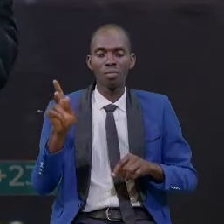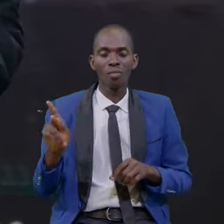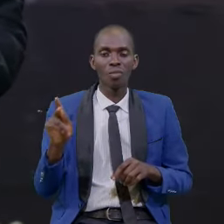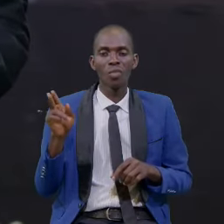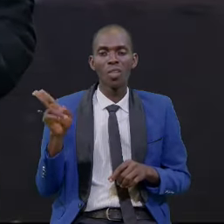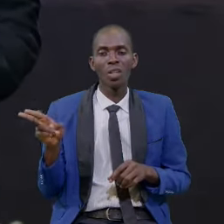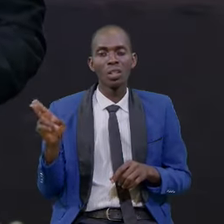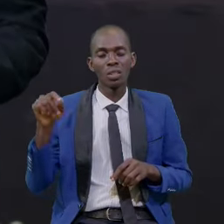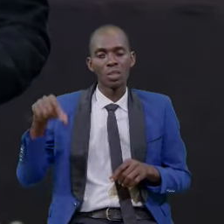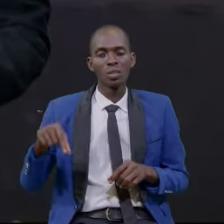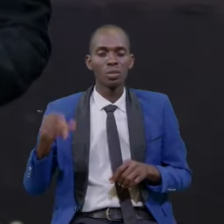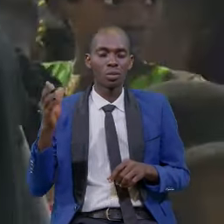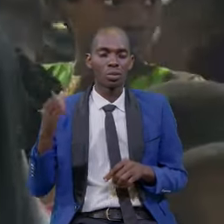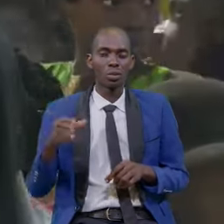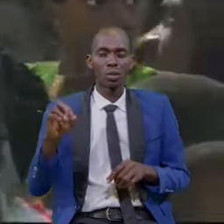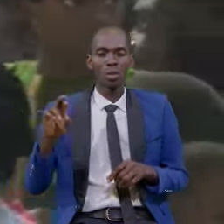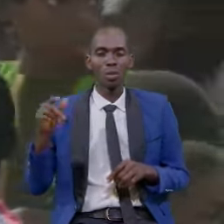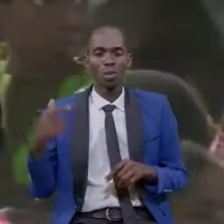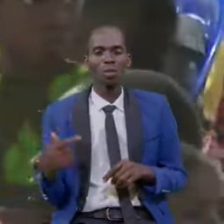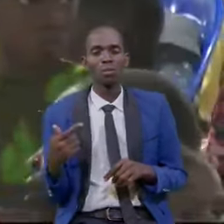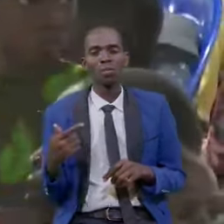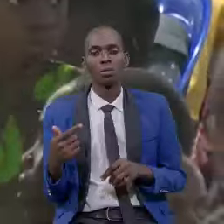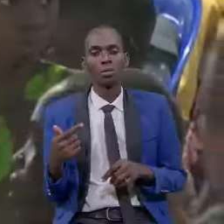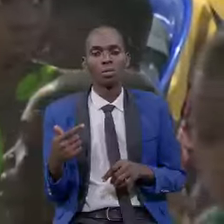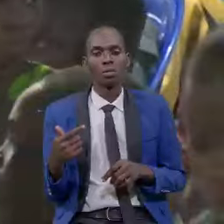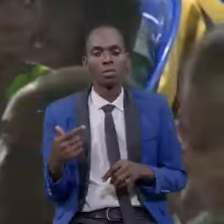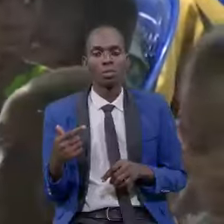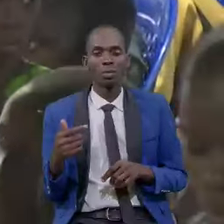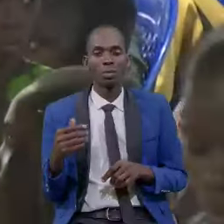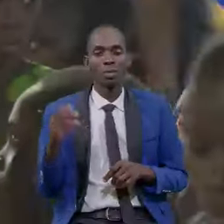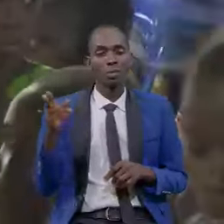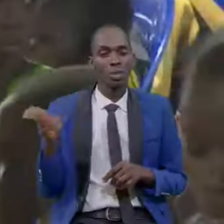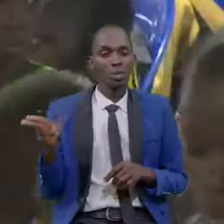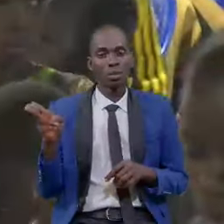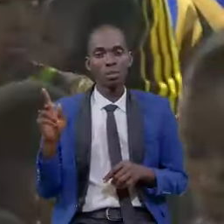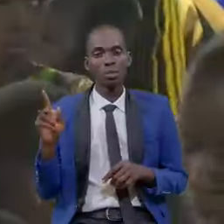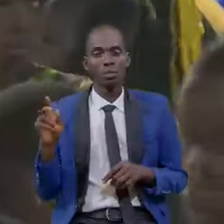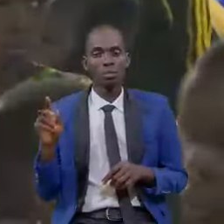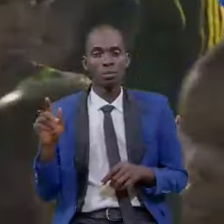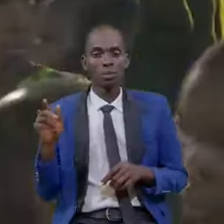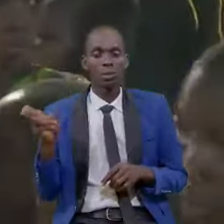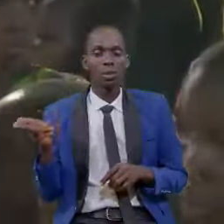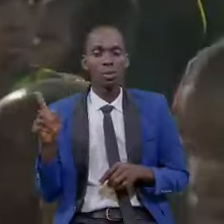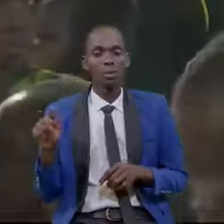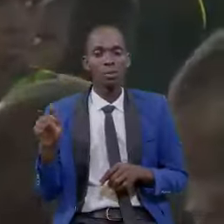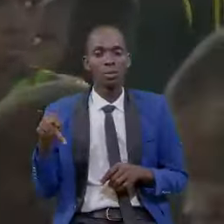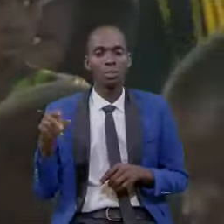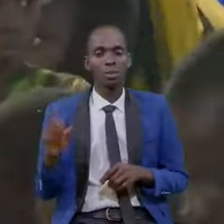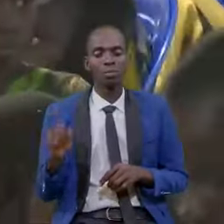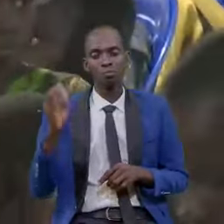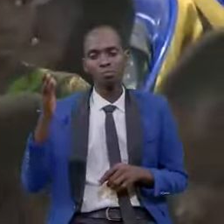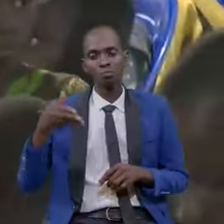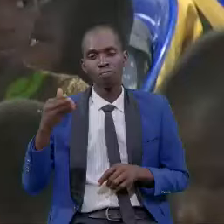gckhq.org/connect. Below your player, please visit the link and fill out the form, so we